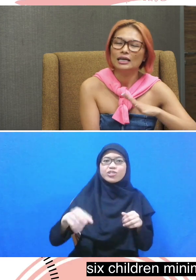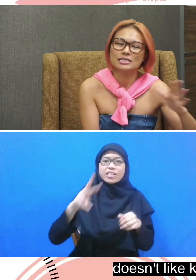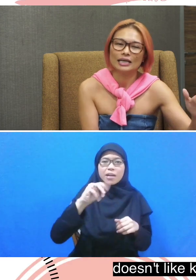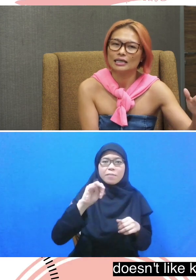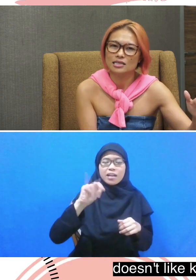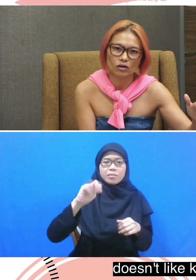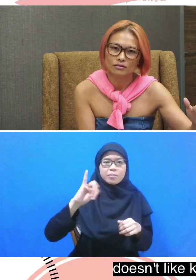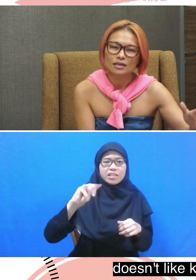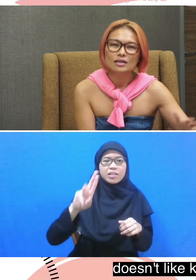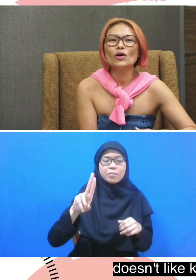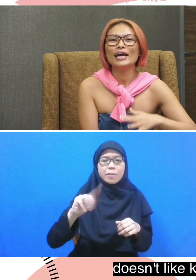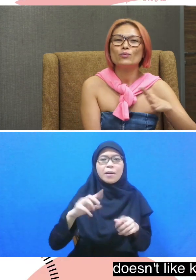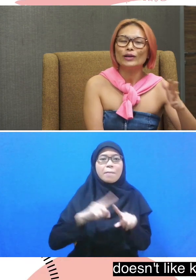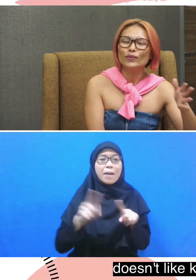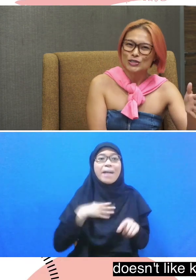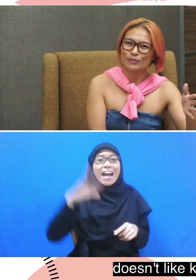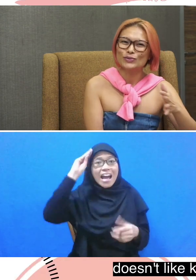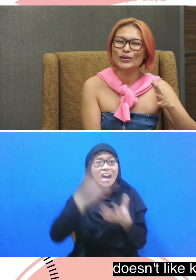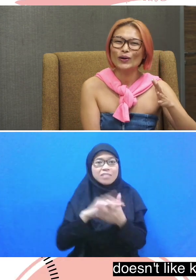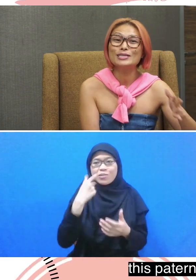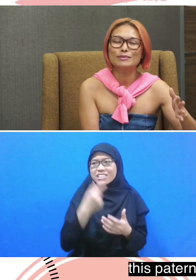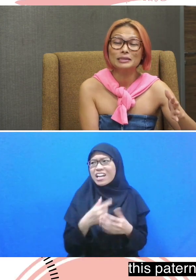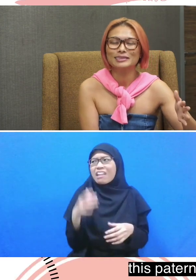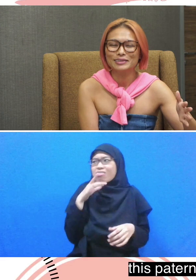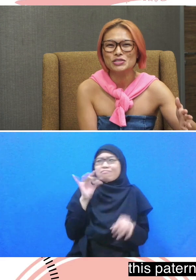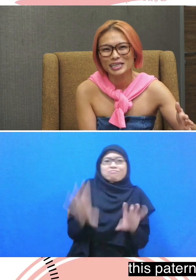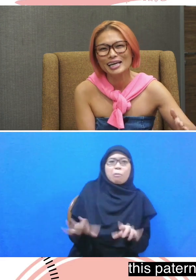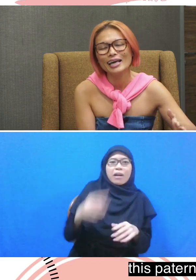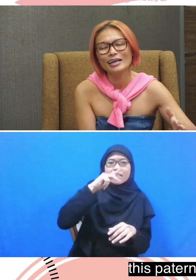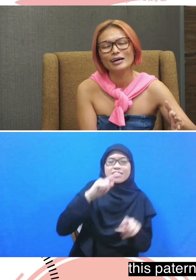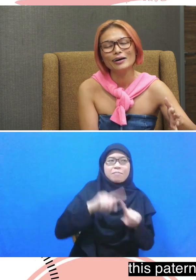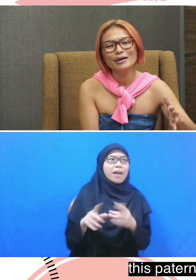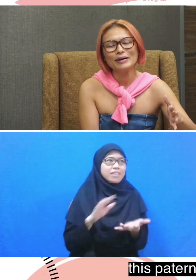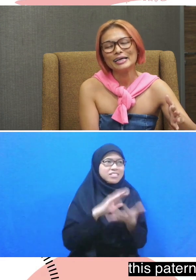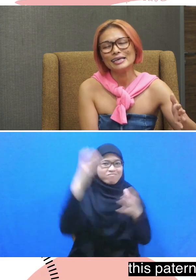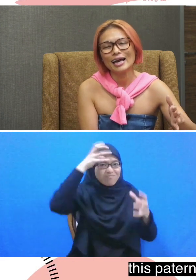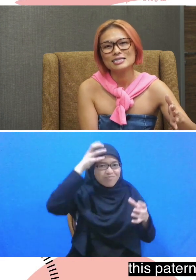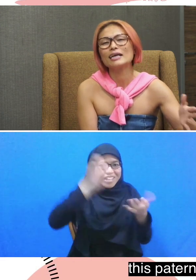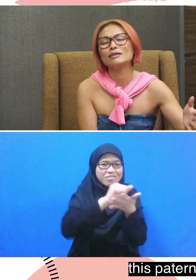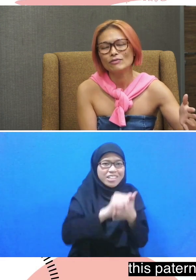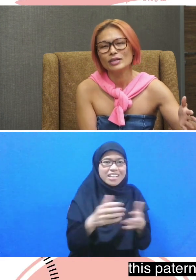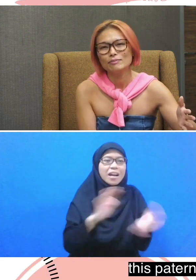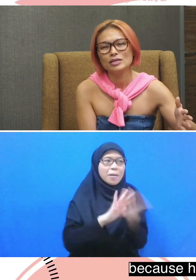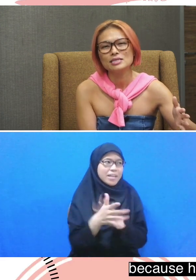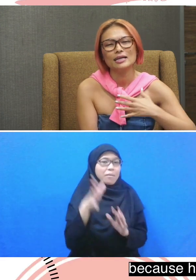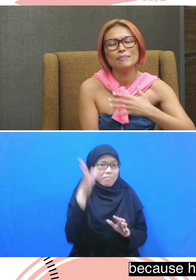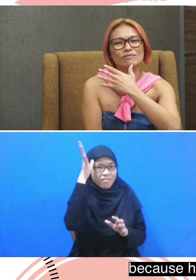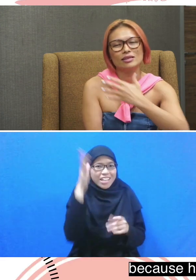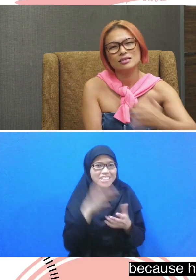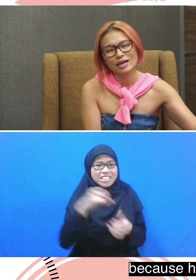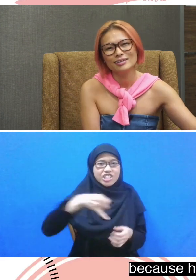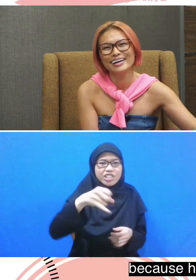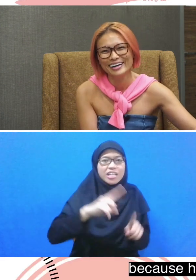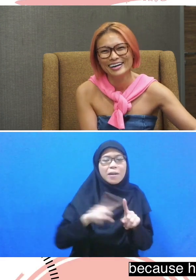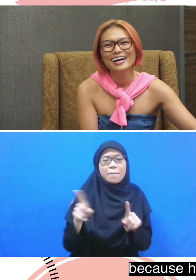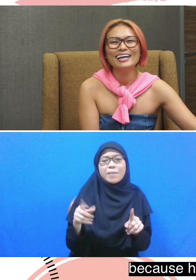that he doesn't like kids at all. So I had to brainwash him to be on this paternal journey. And but he has thanked me for that because he had the best Father's